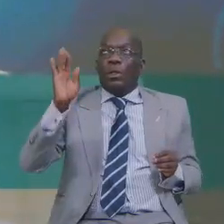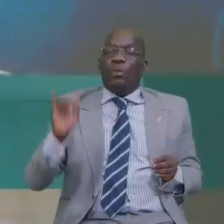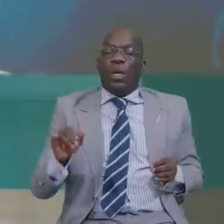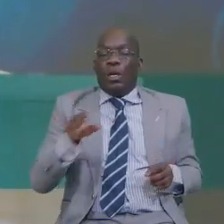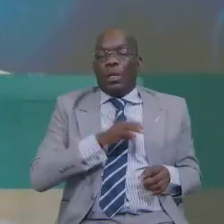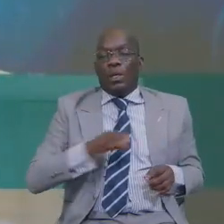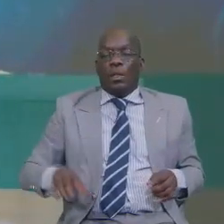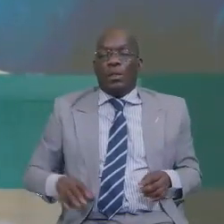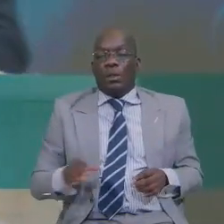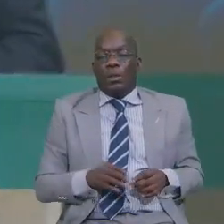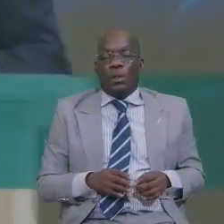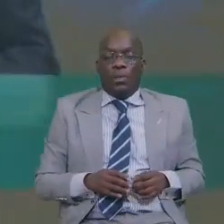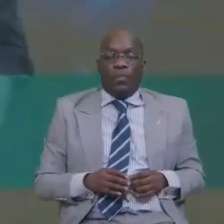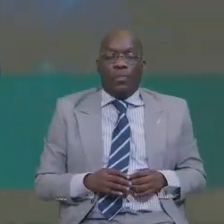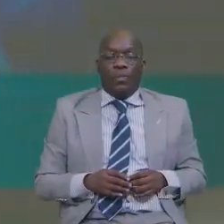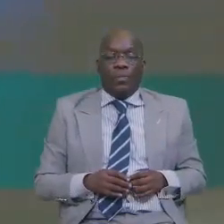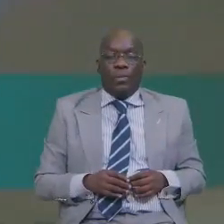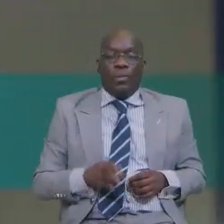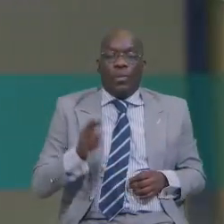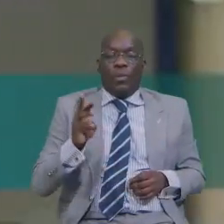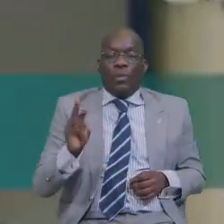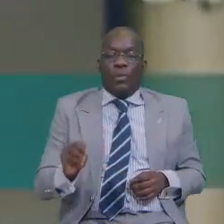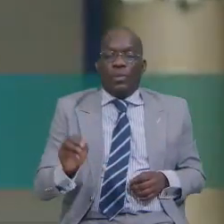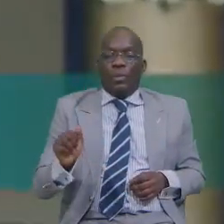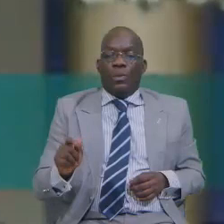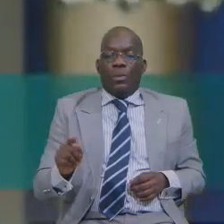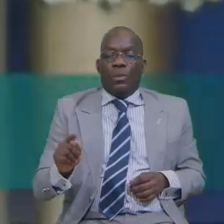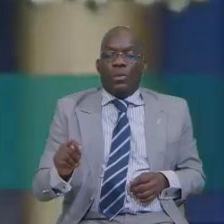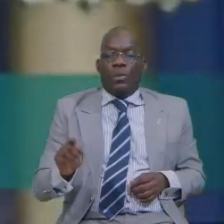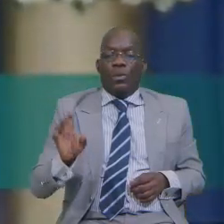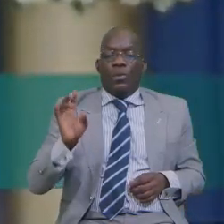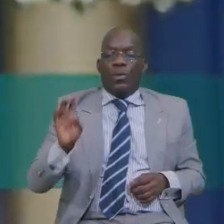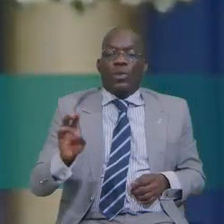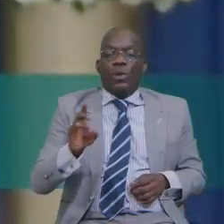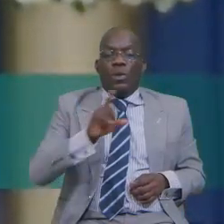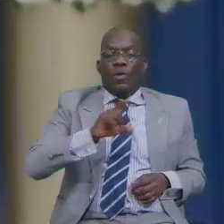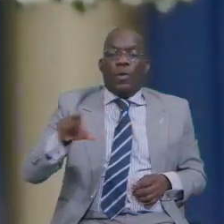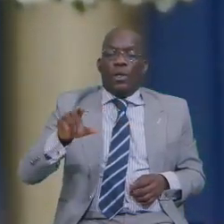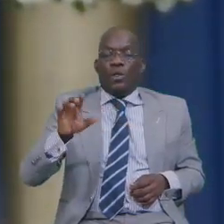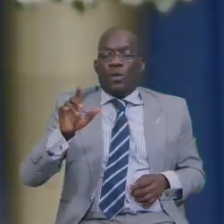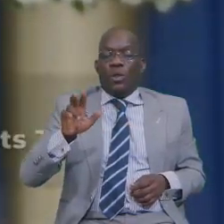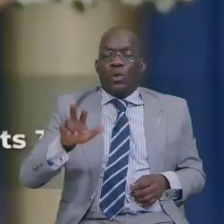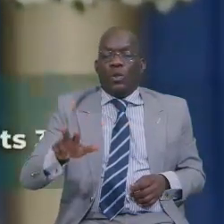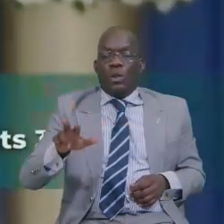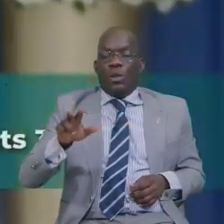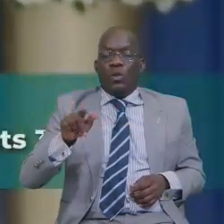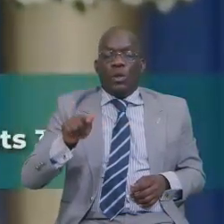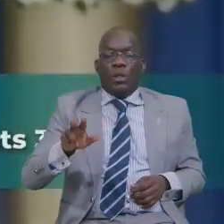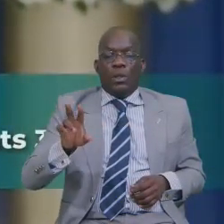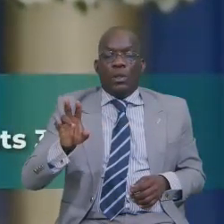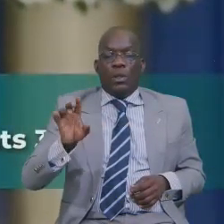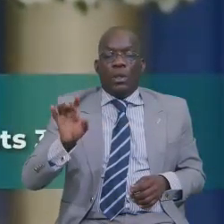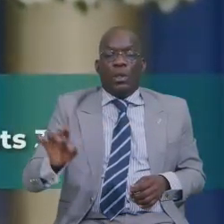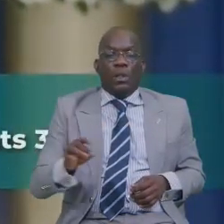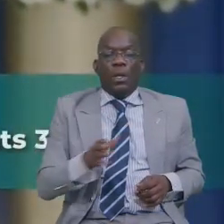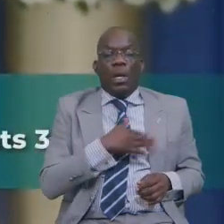Christ. We're looking at Matthew chapter 7, verse 28. It says, and it came to